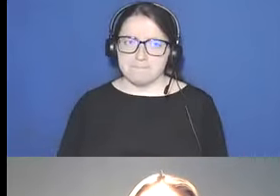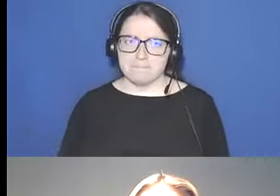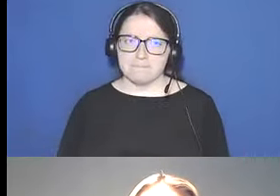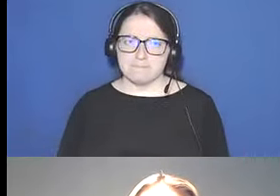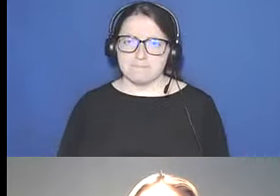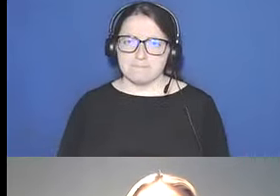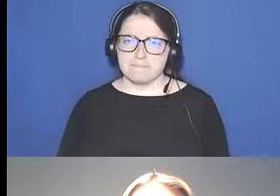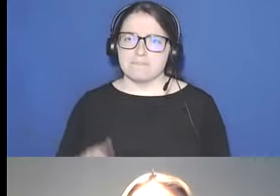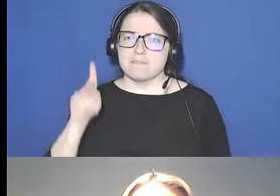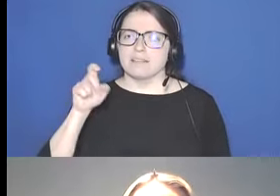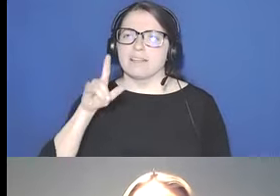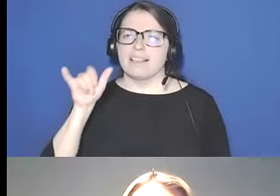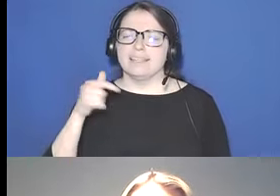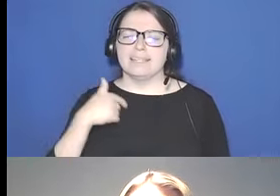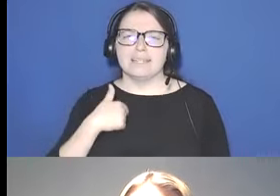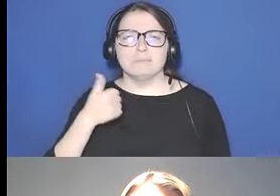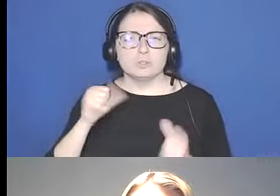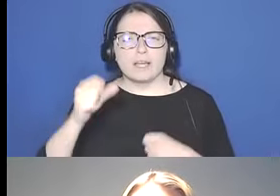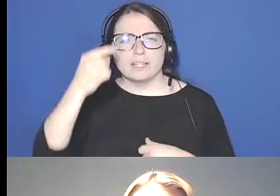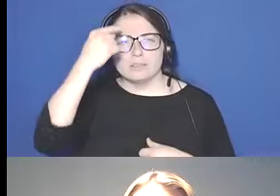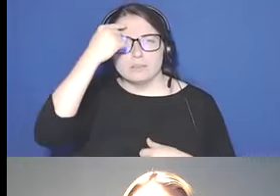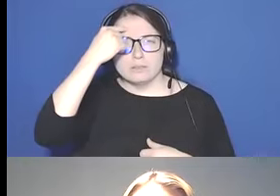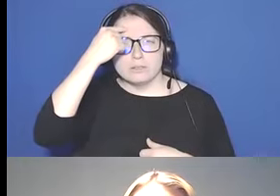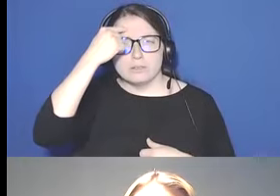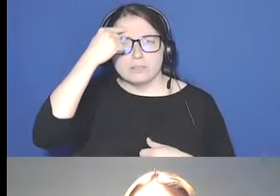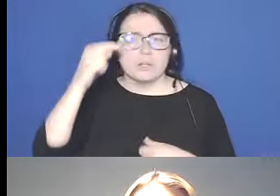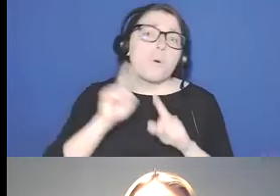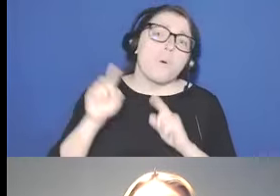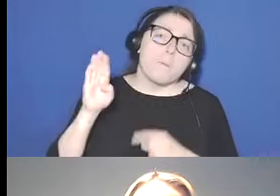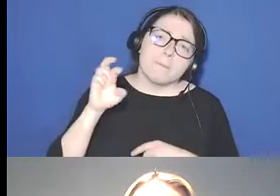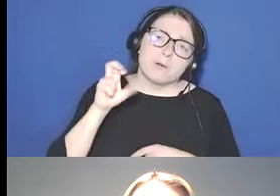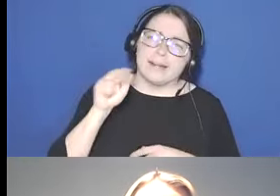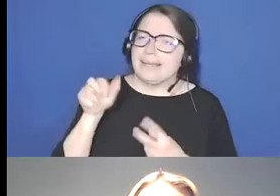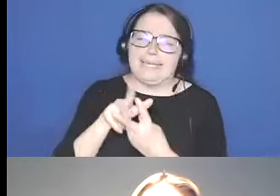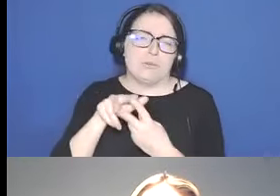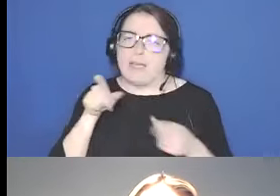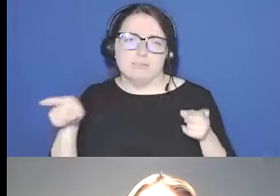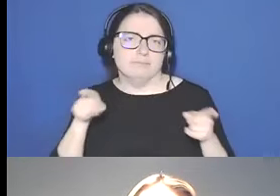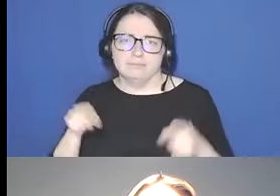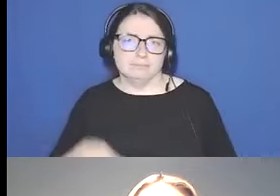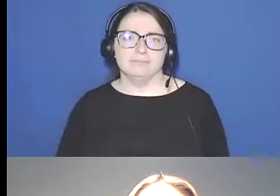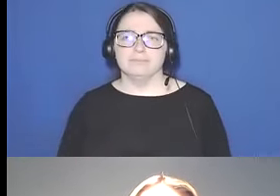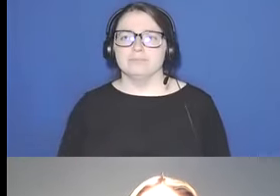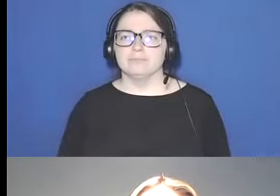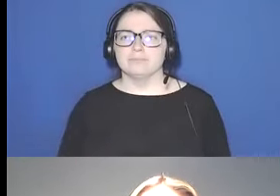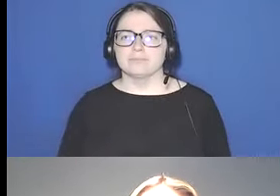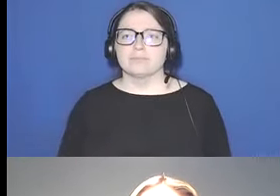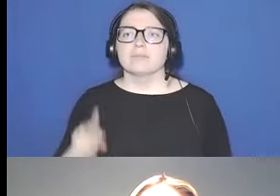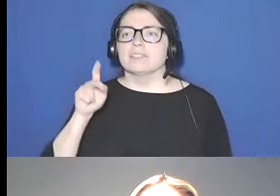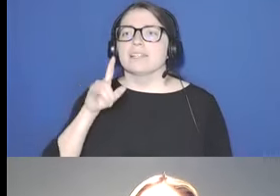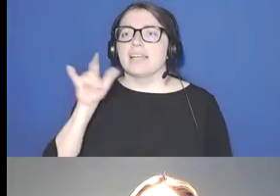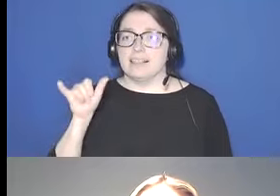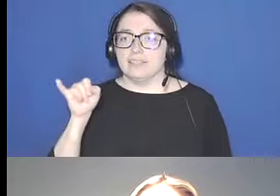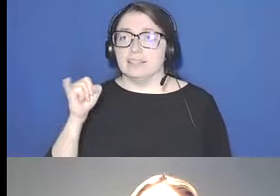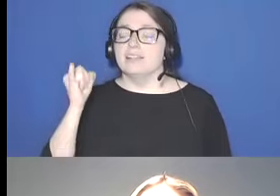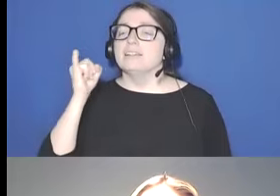I'm just trying to see if it's Kelly or Brenna. Yeah, feel free. Yeah. Anyone. Yeah. If it's the child that